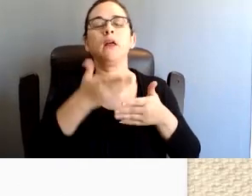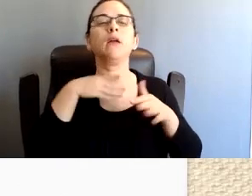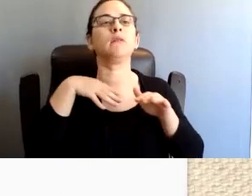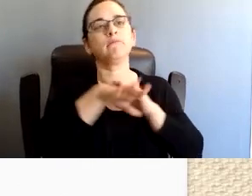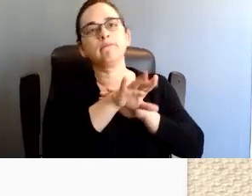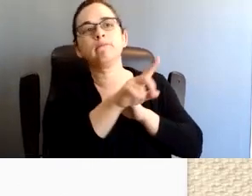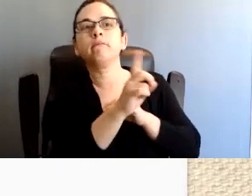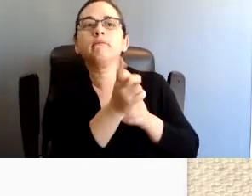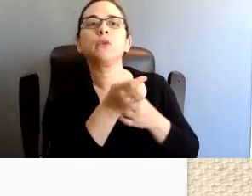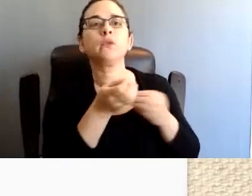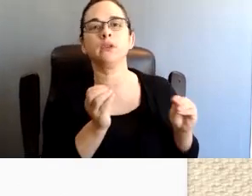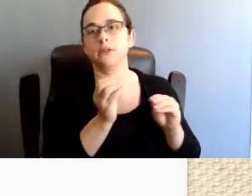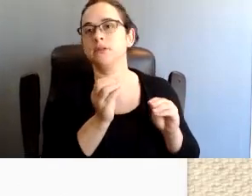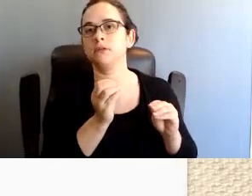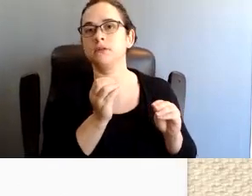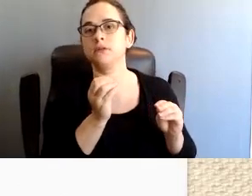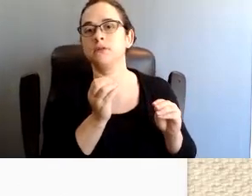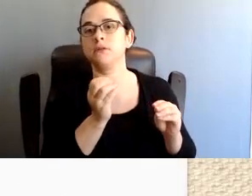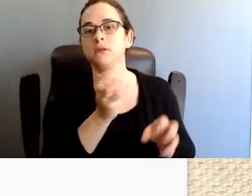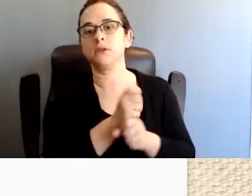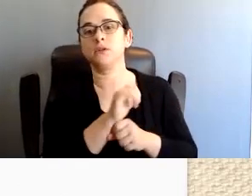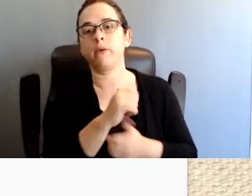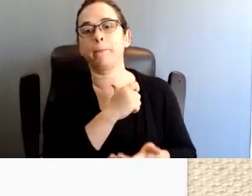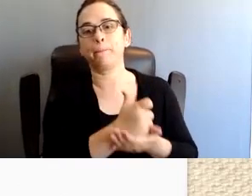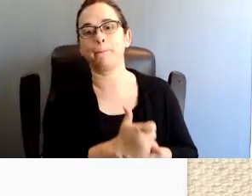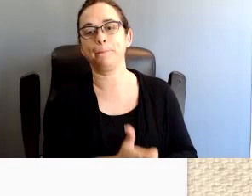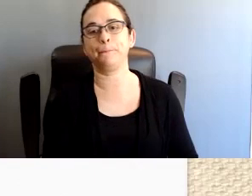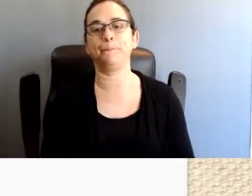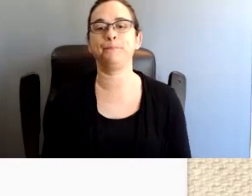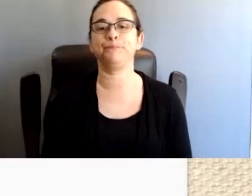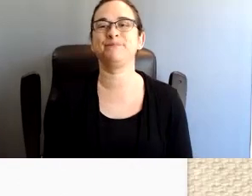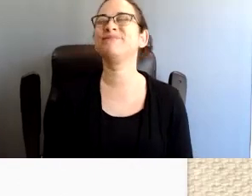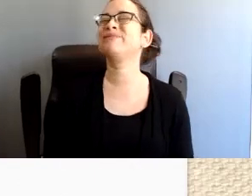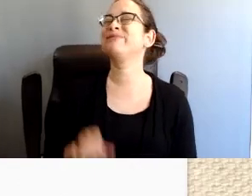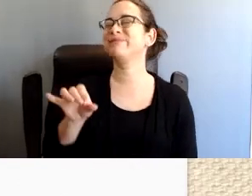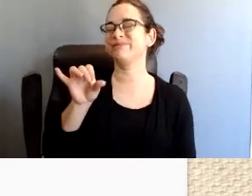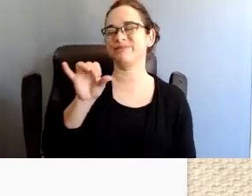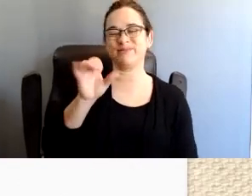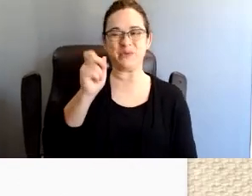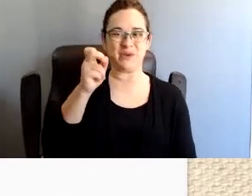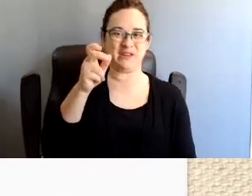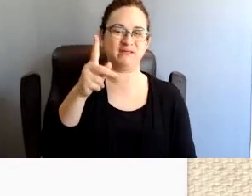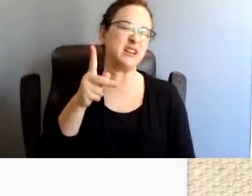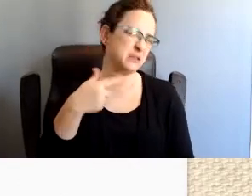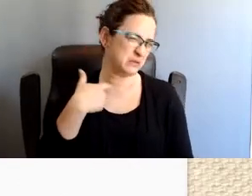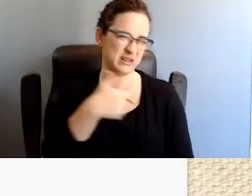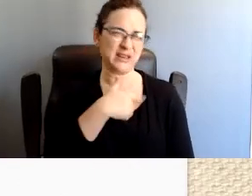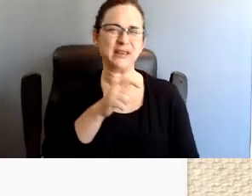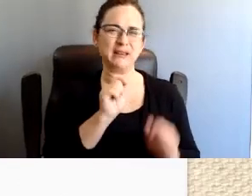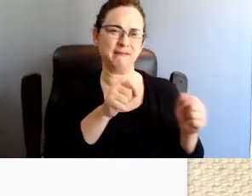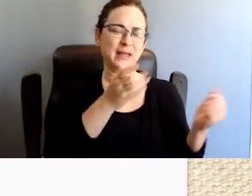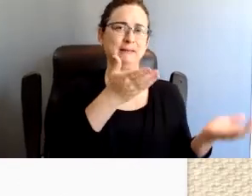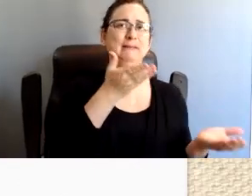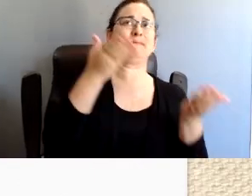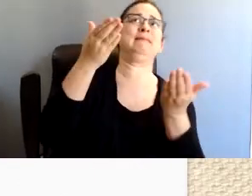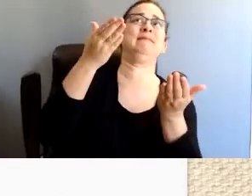little bit intimidating to find yours. Say so. Yeah. Okay, it's something that we have to bring up to our